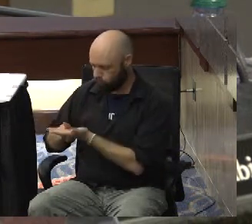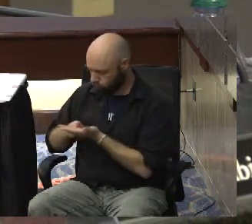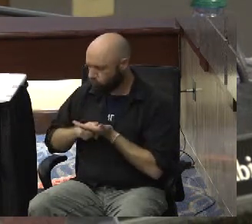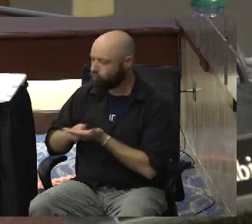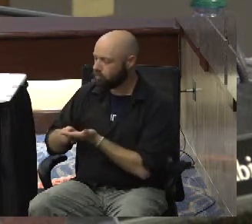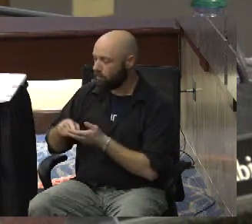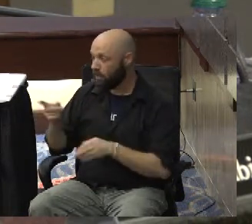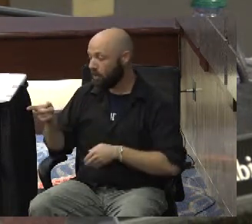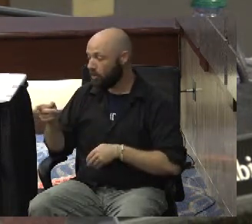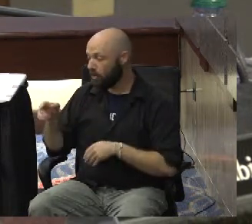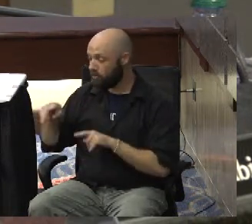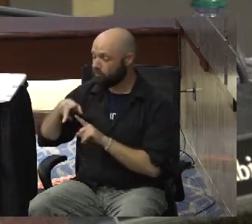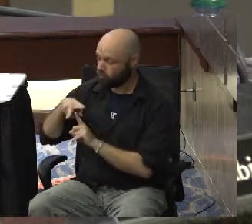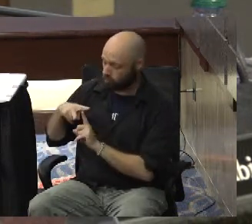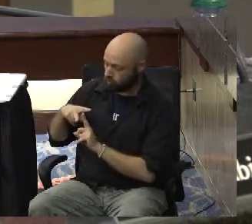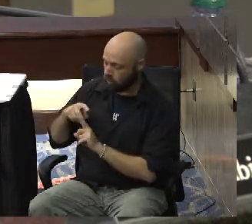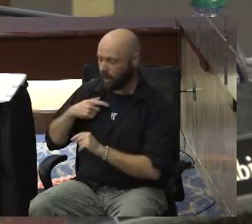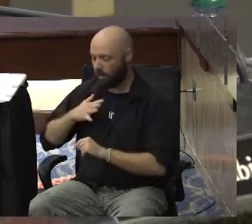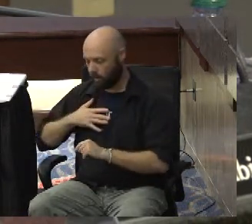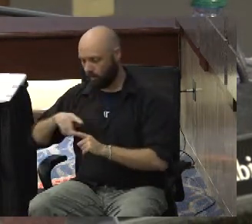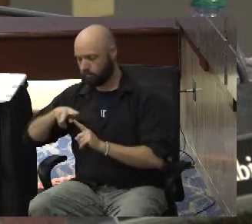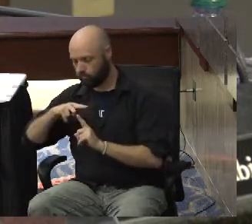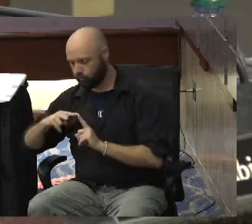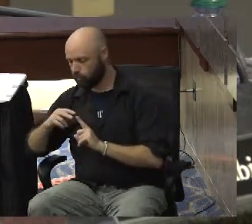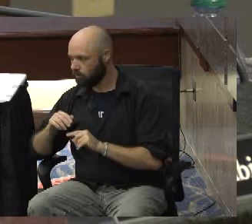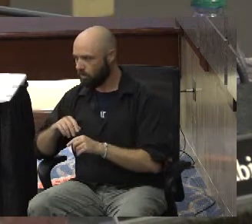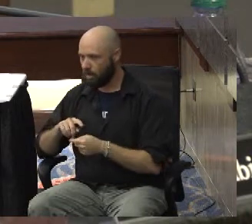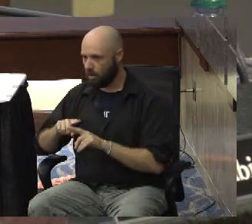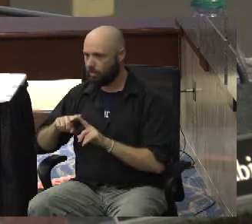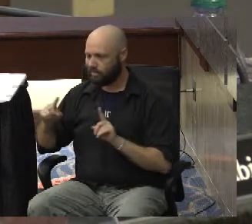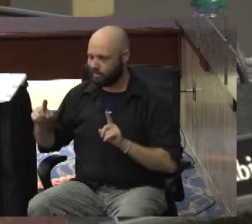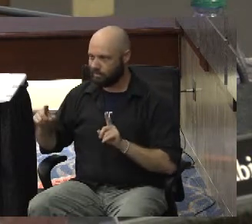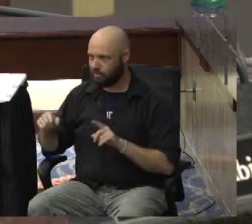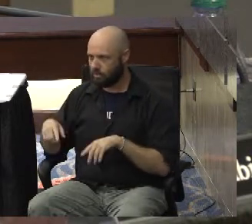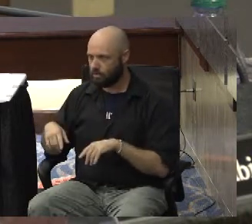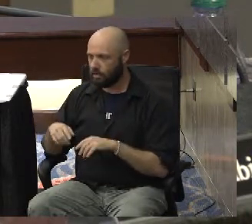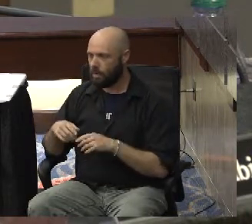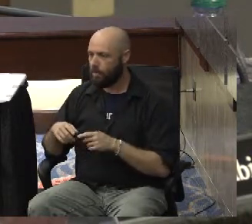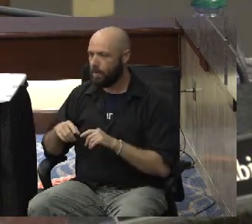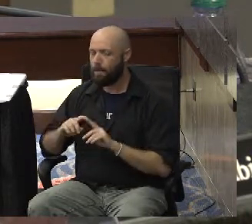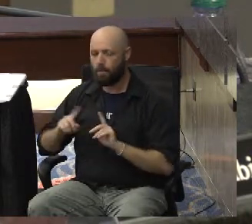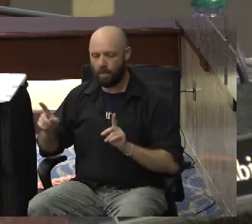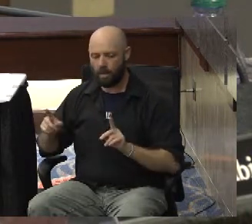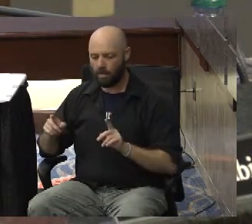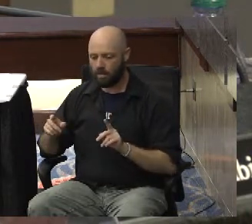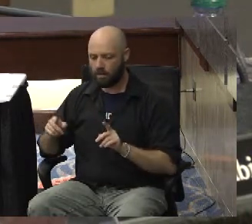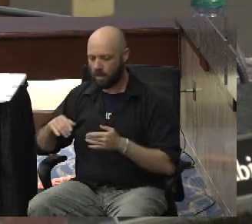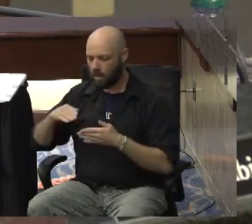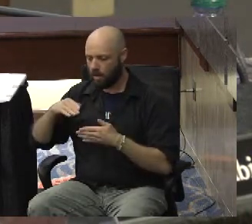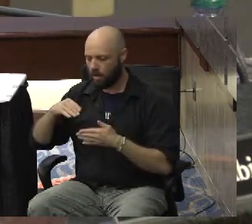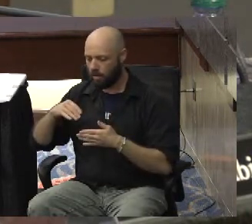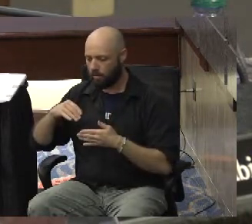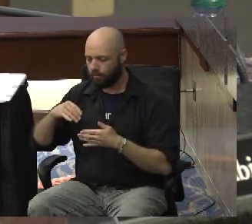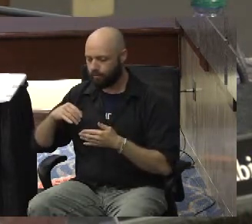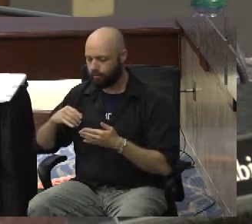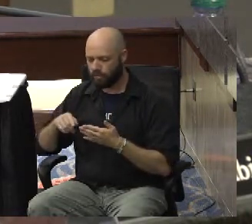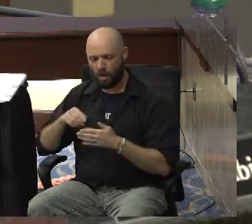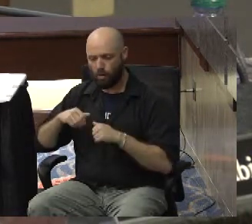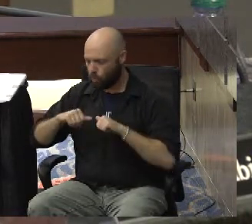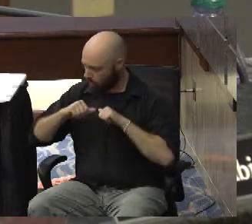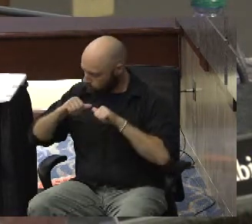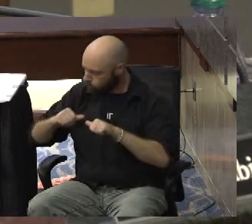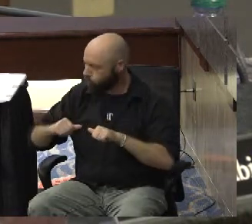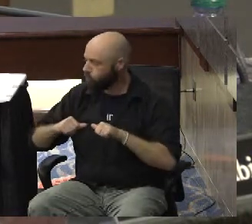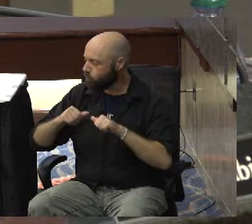looking at it. I have my way of looking at it. We disagree, but in the end, we are still moving and working towards our city, a better and